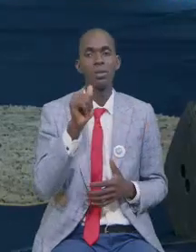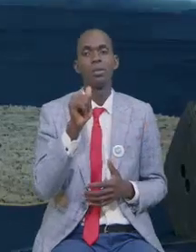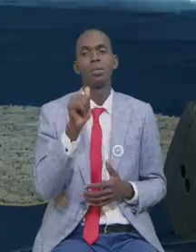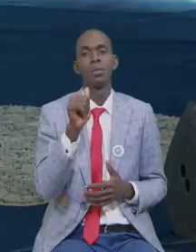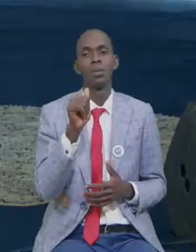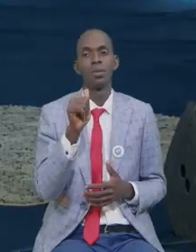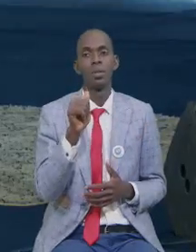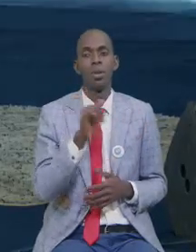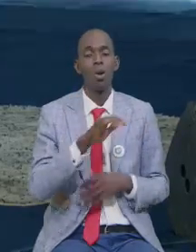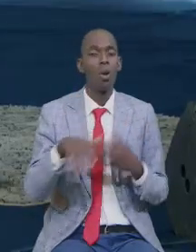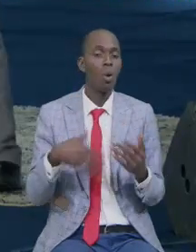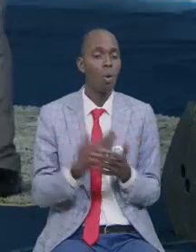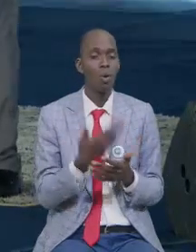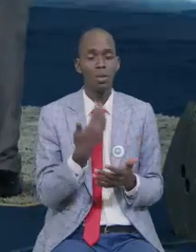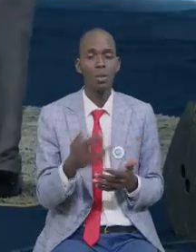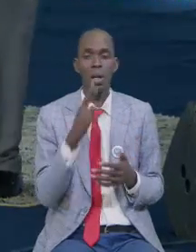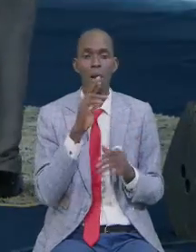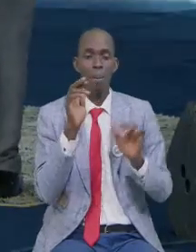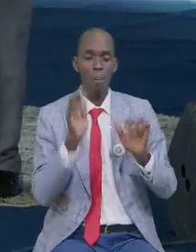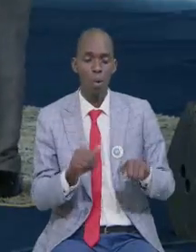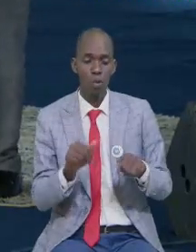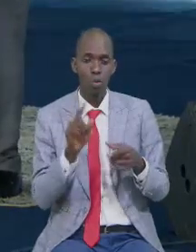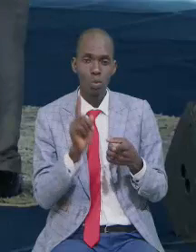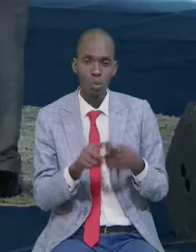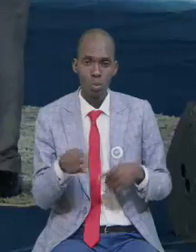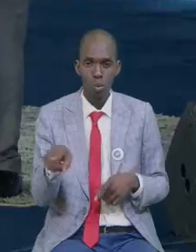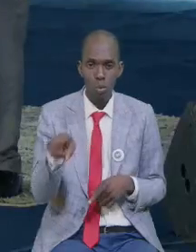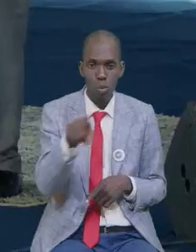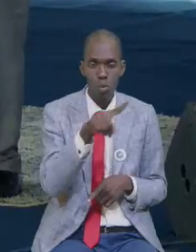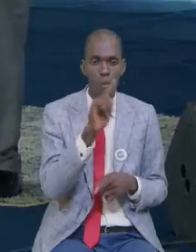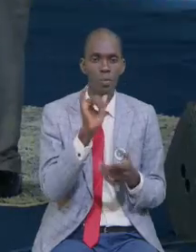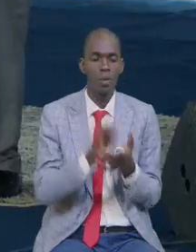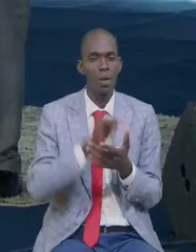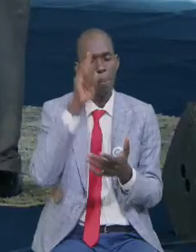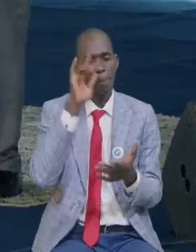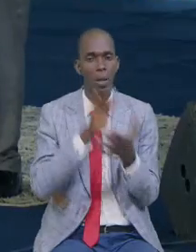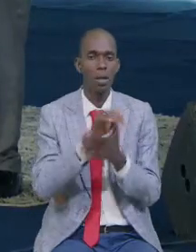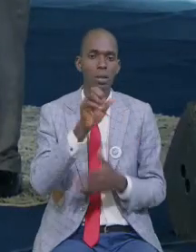all things are possible to him that believeth.